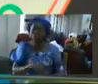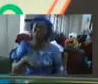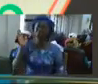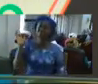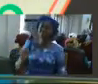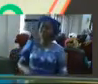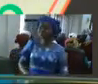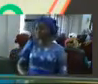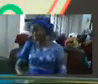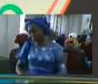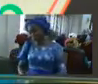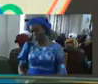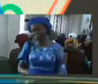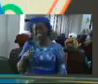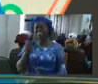Sakara,